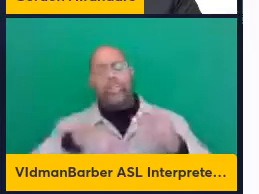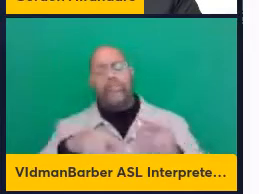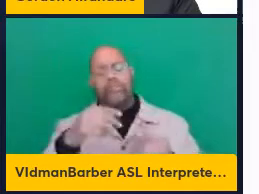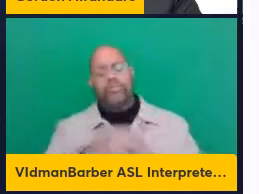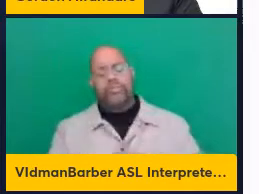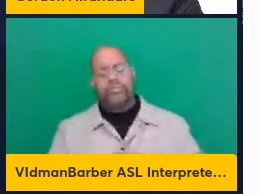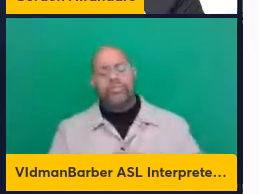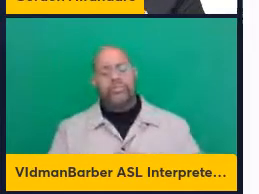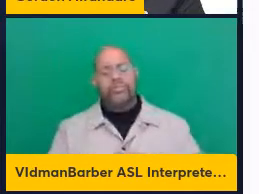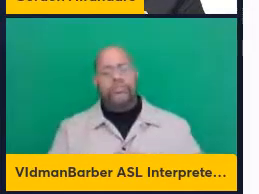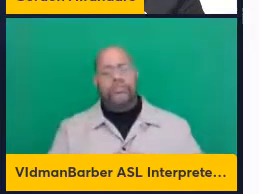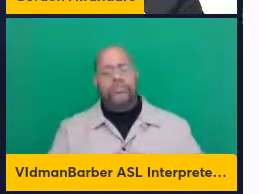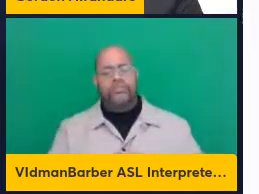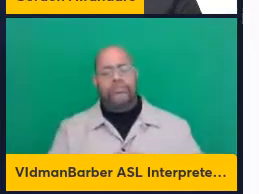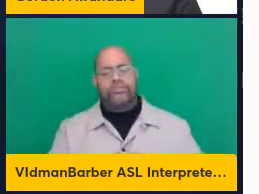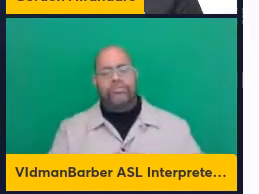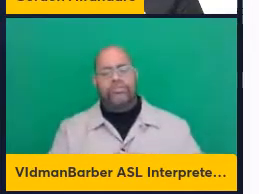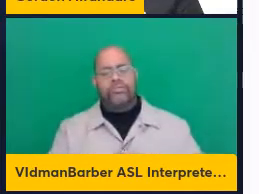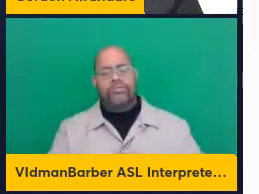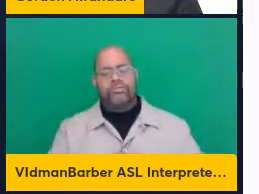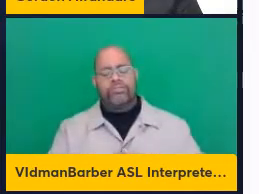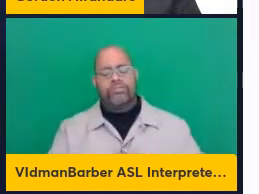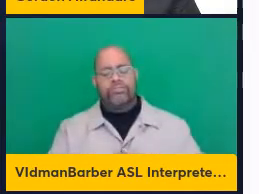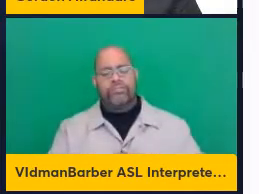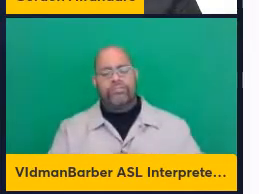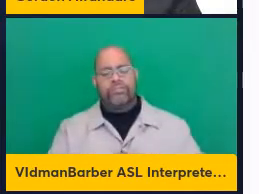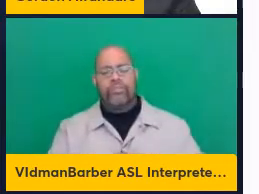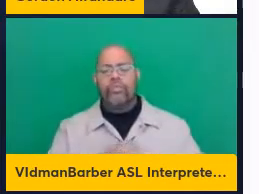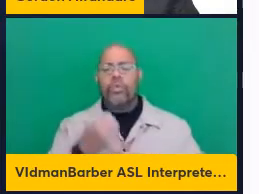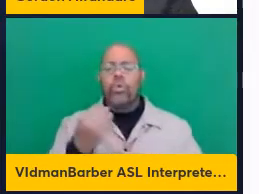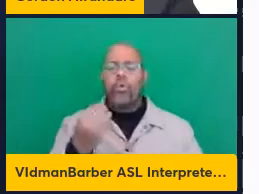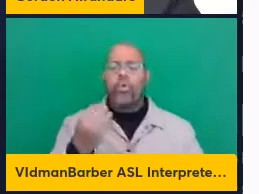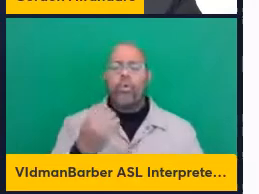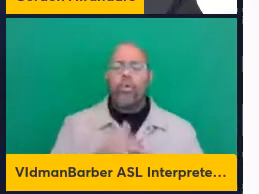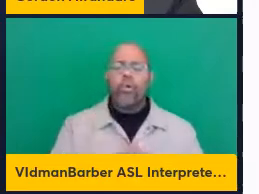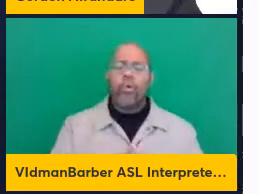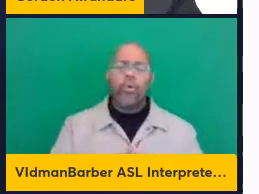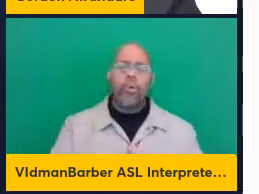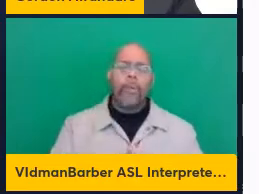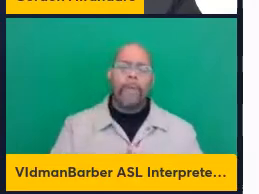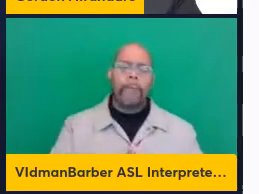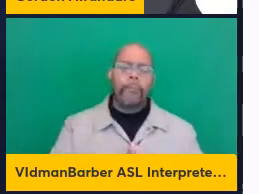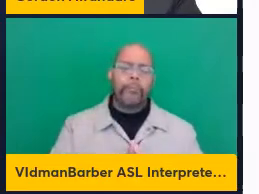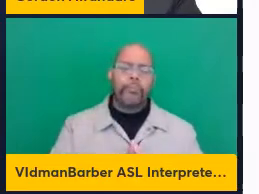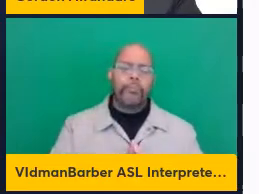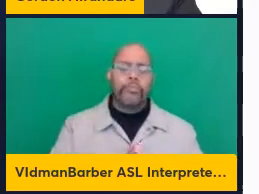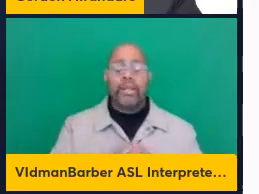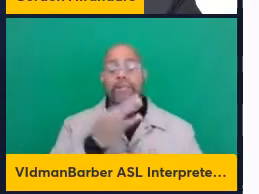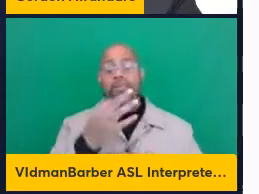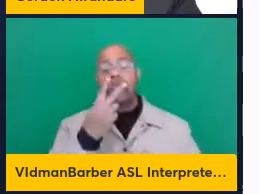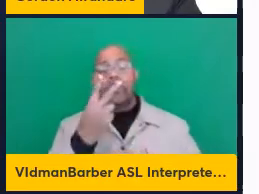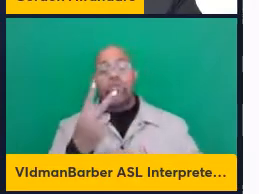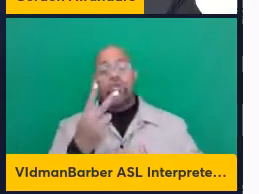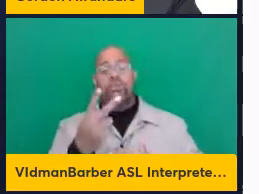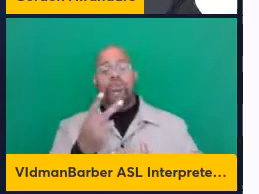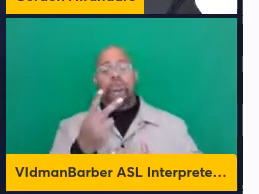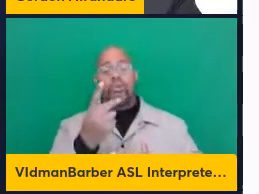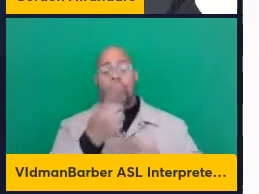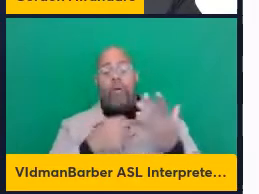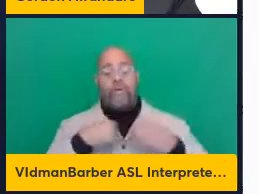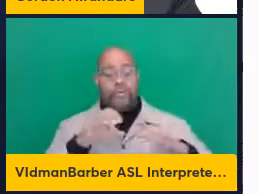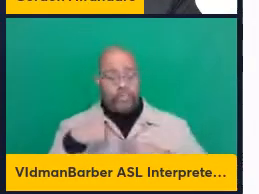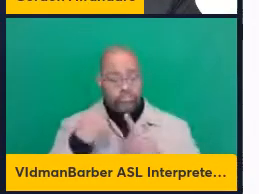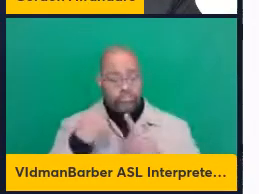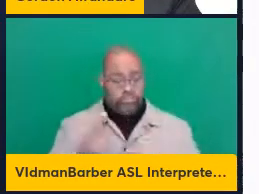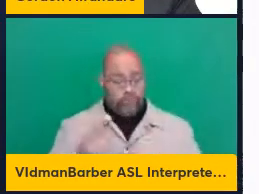non-communicable diseases. So if you take stock of what we've done